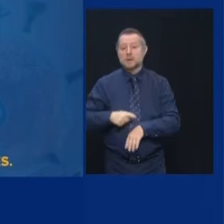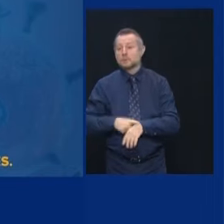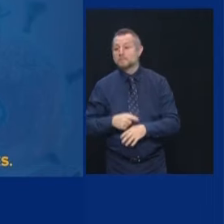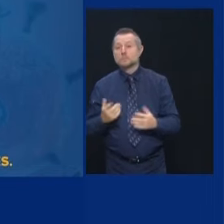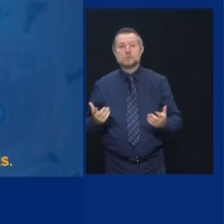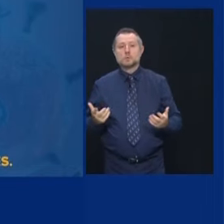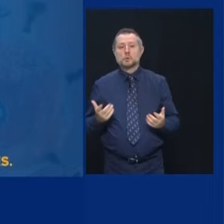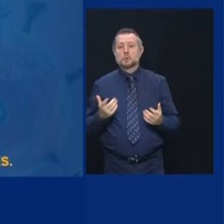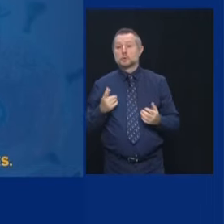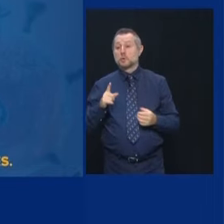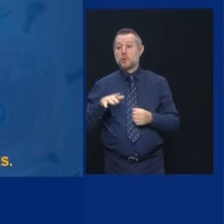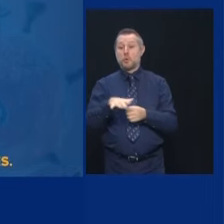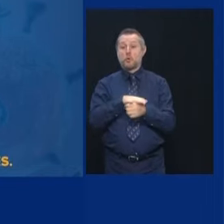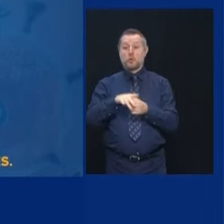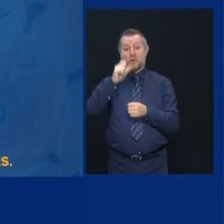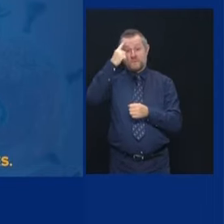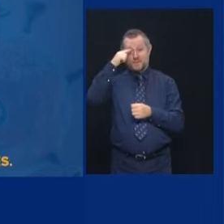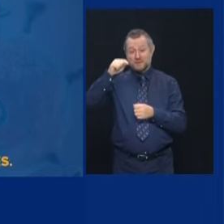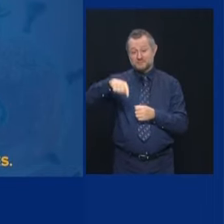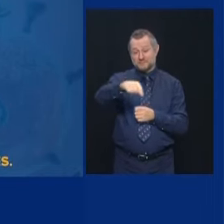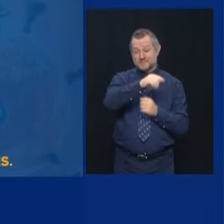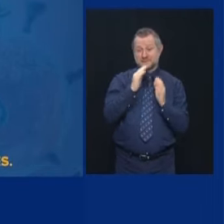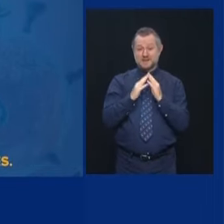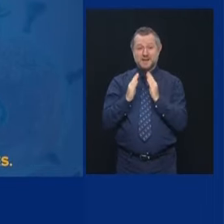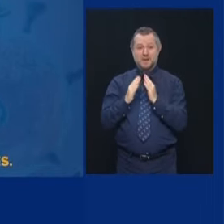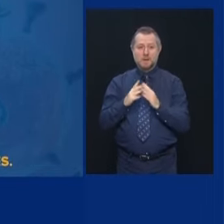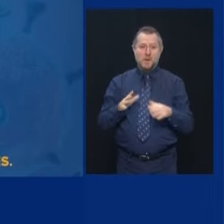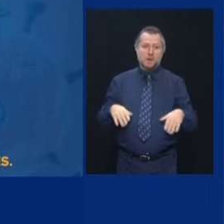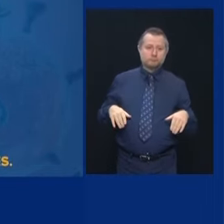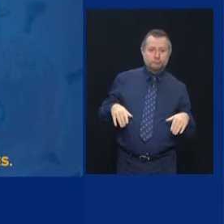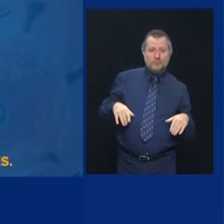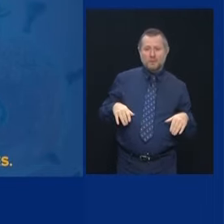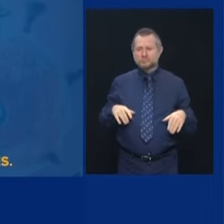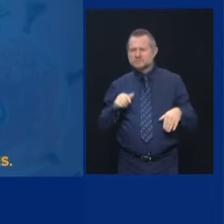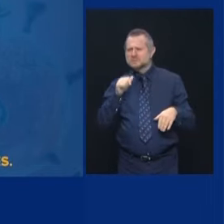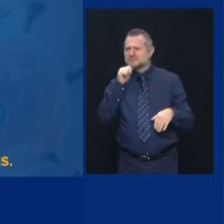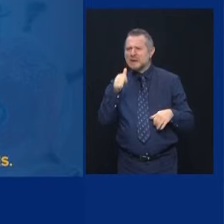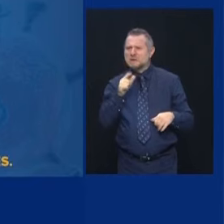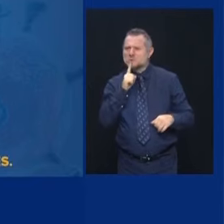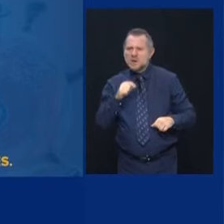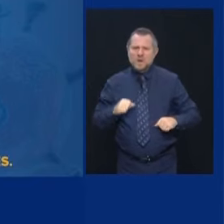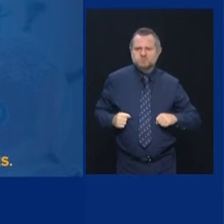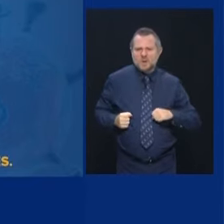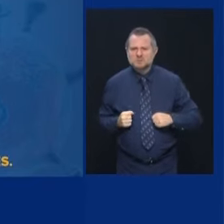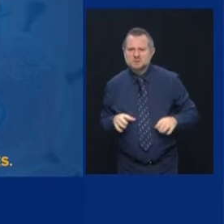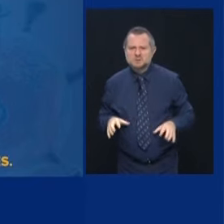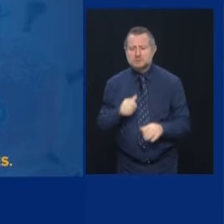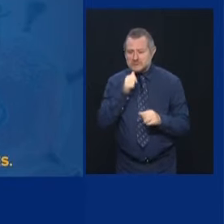many local governments are not doing enforcement.